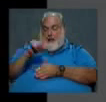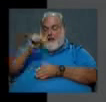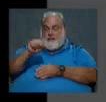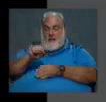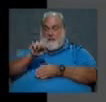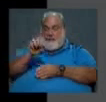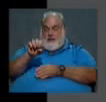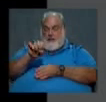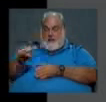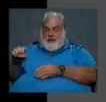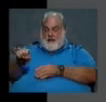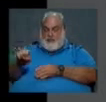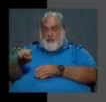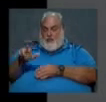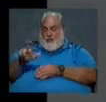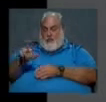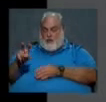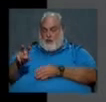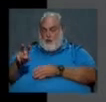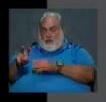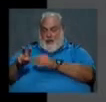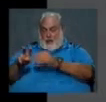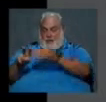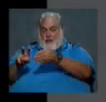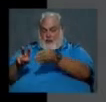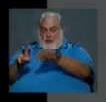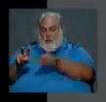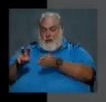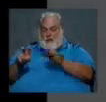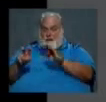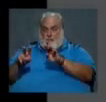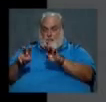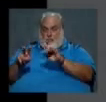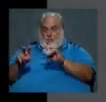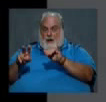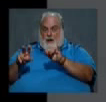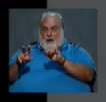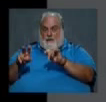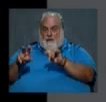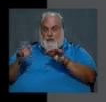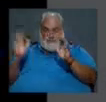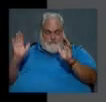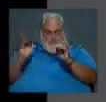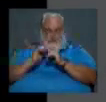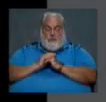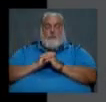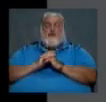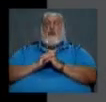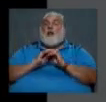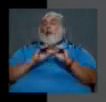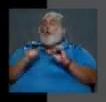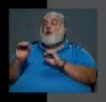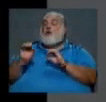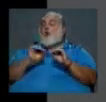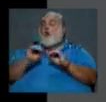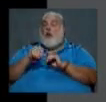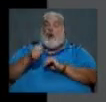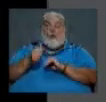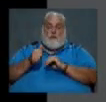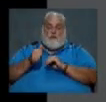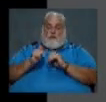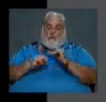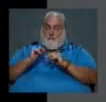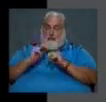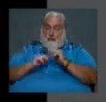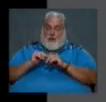is approximately 1,800 feet. There do not appear to be any similar facilities in the area. As you read